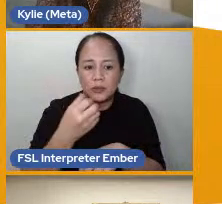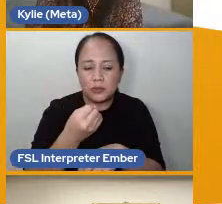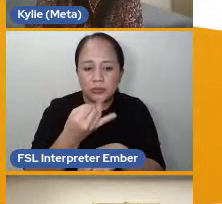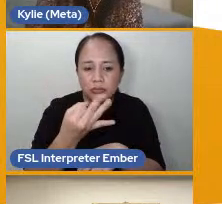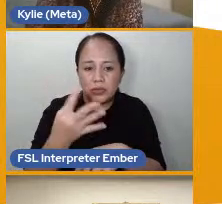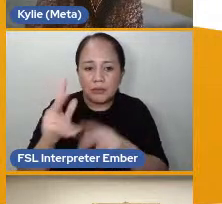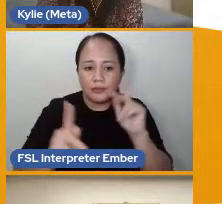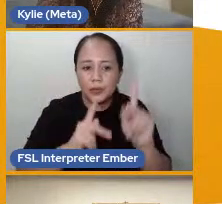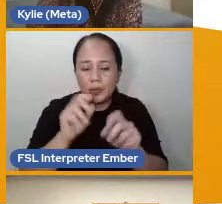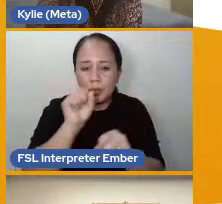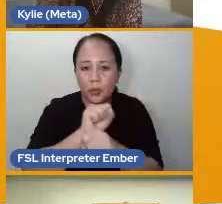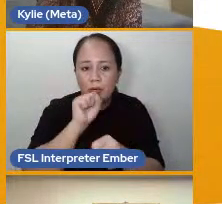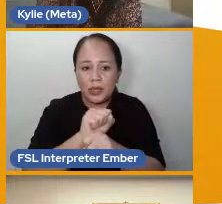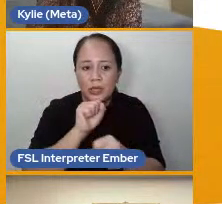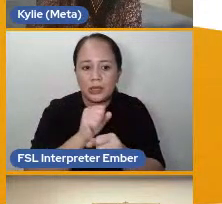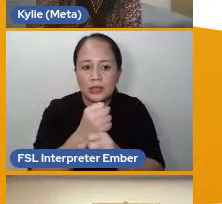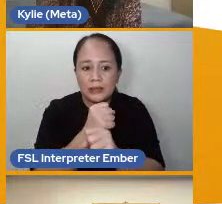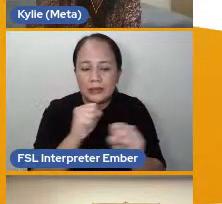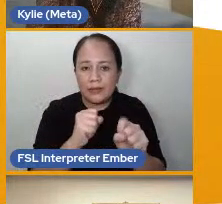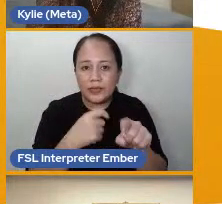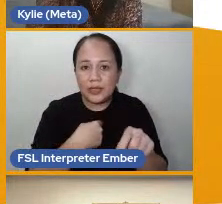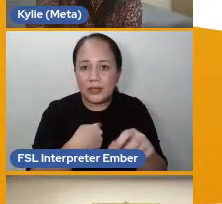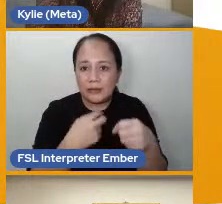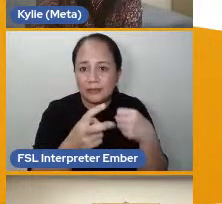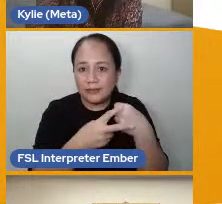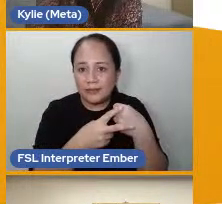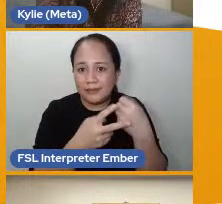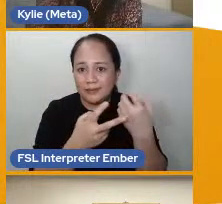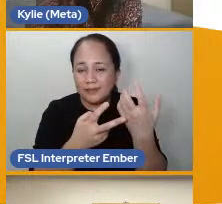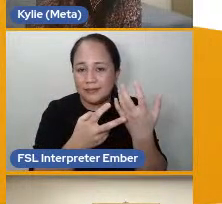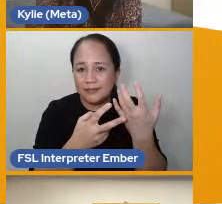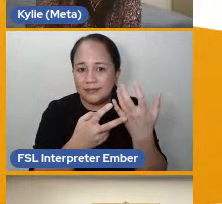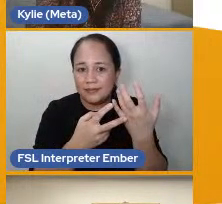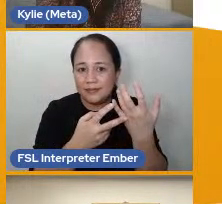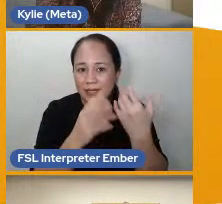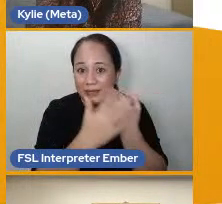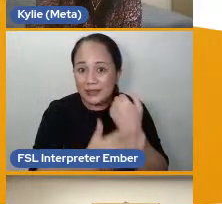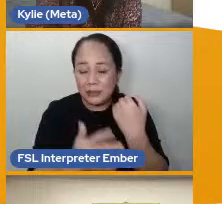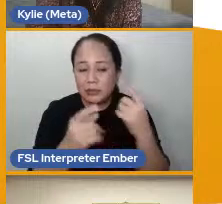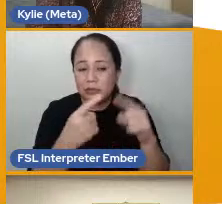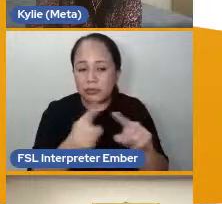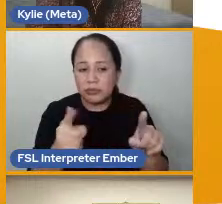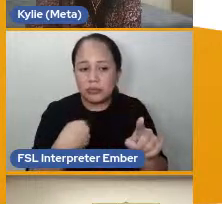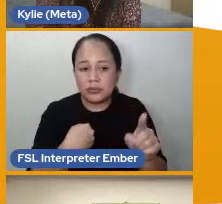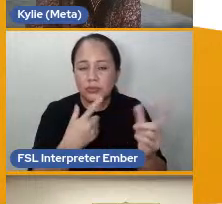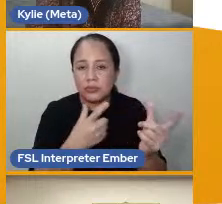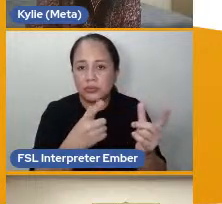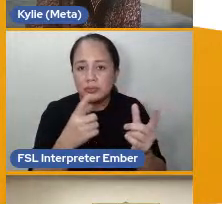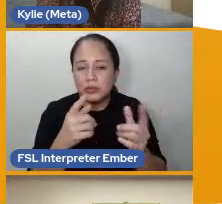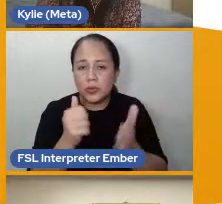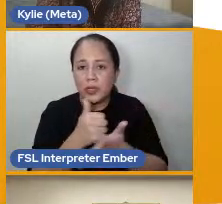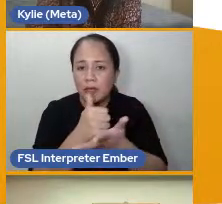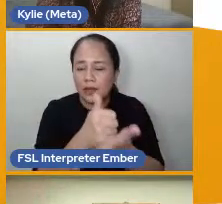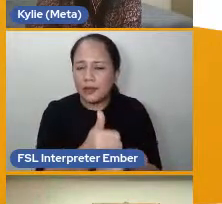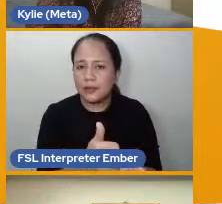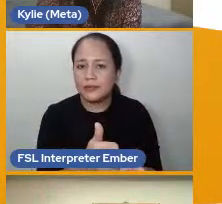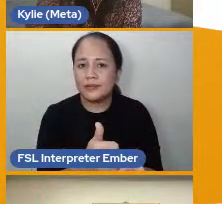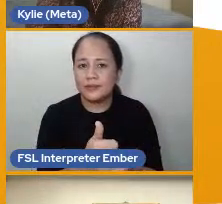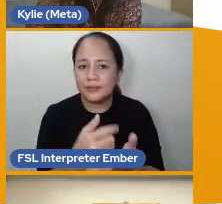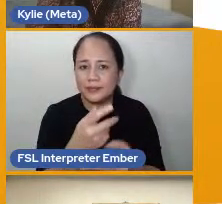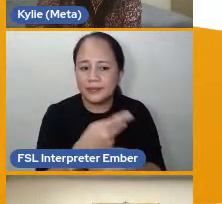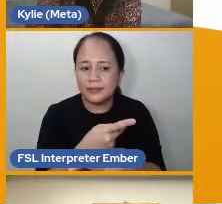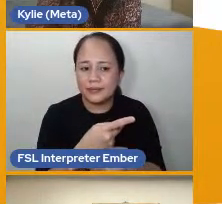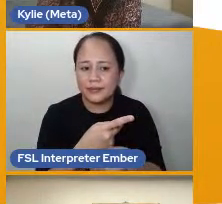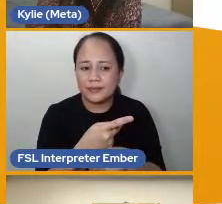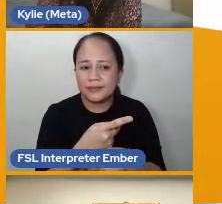people working on safety and security. We have also made significant improvements to help reduce the misinfo